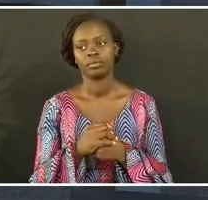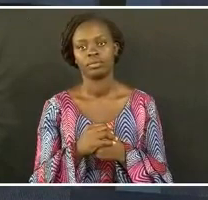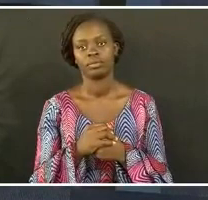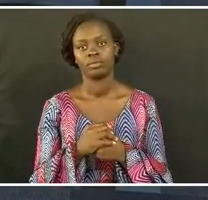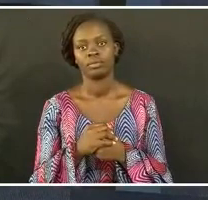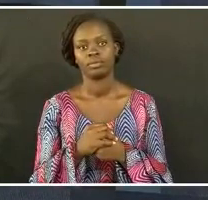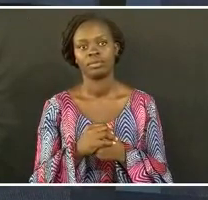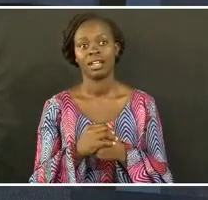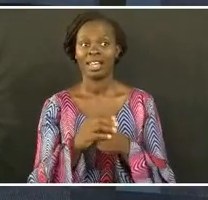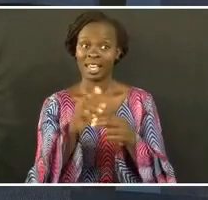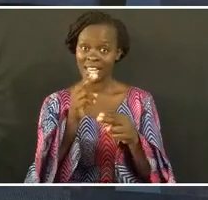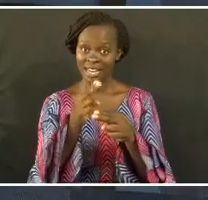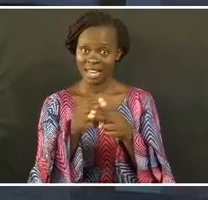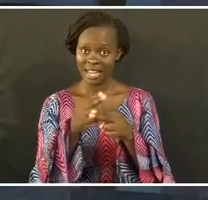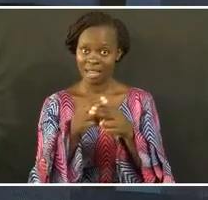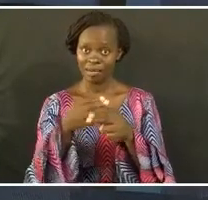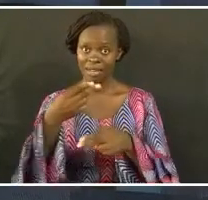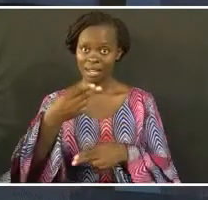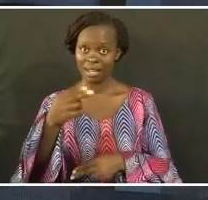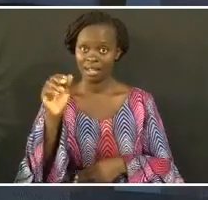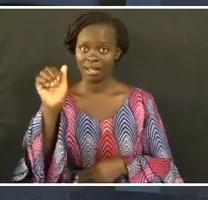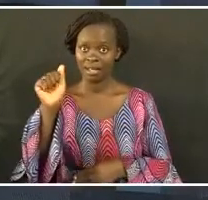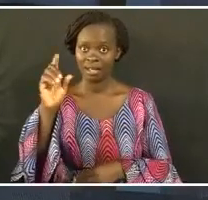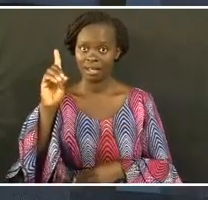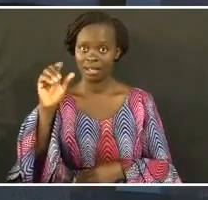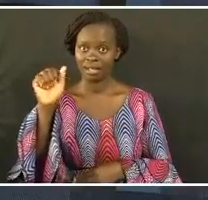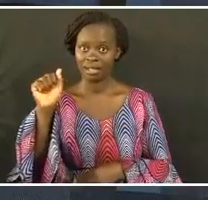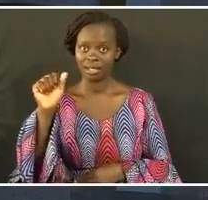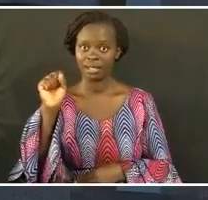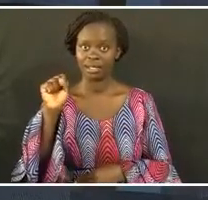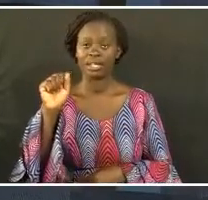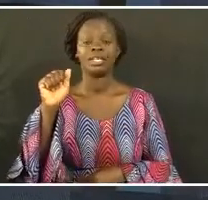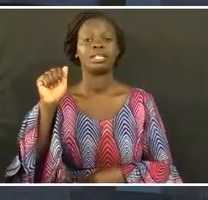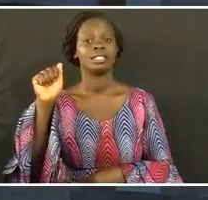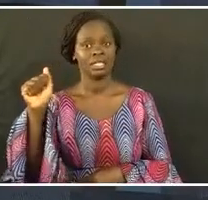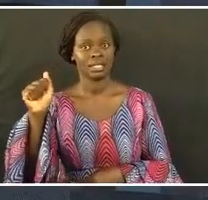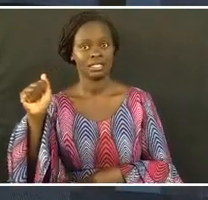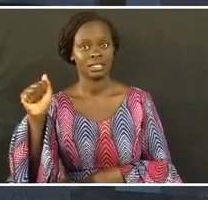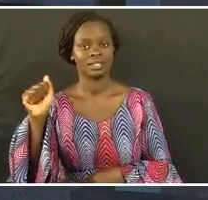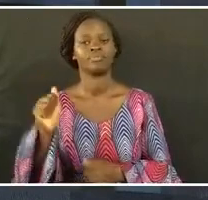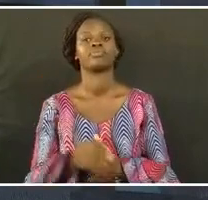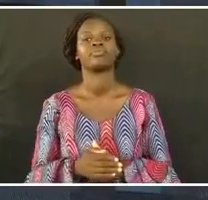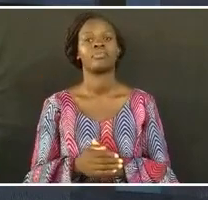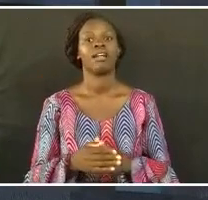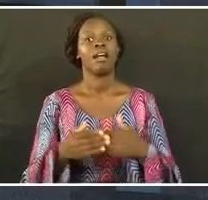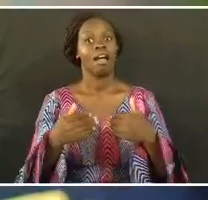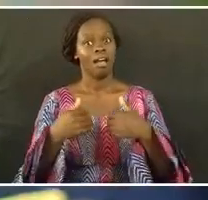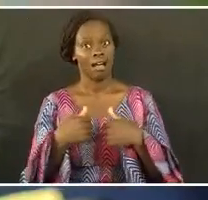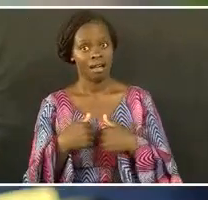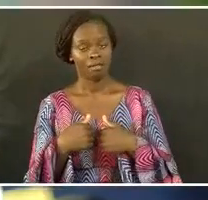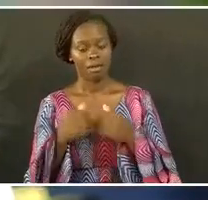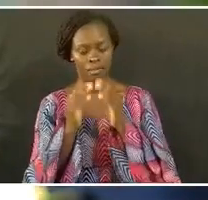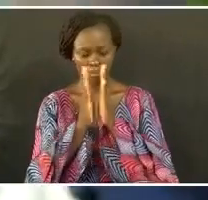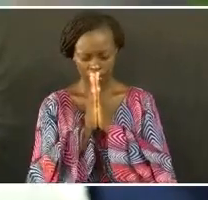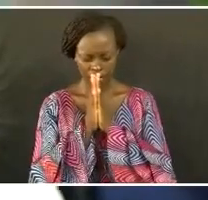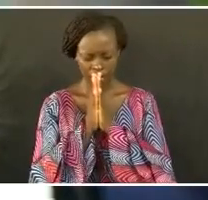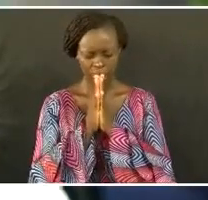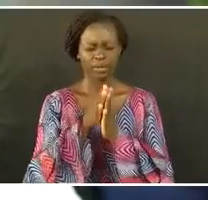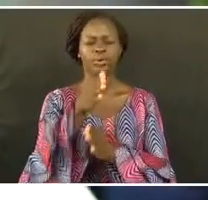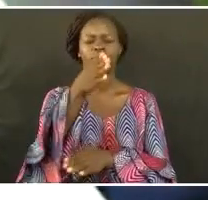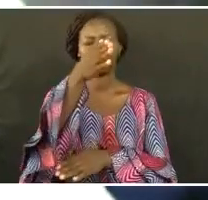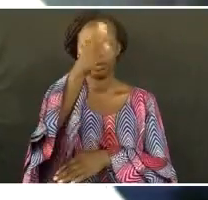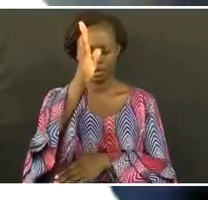My name is Hadassah Nawera, and I like to pray. Oh